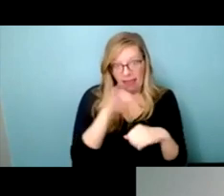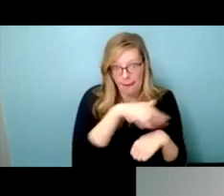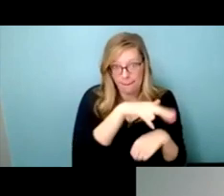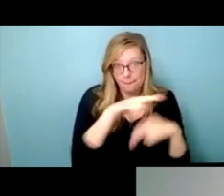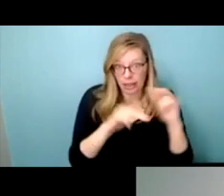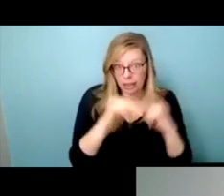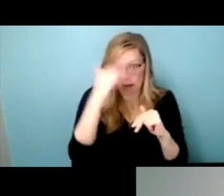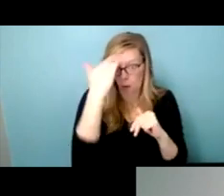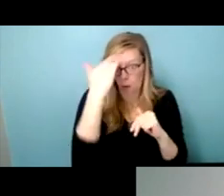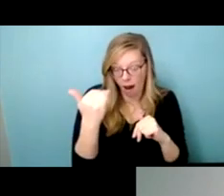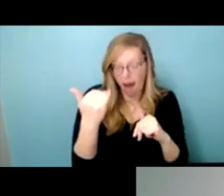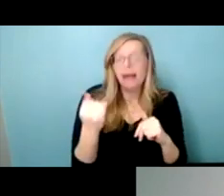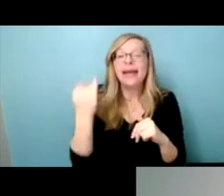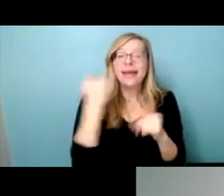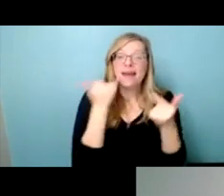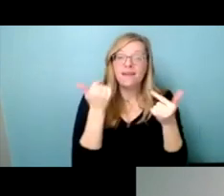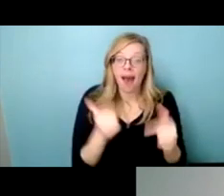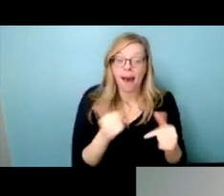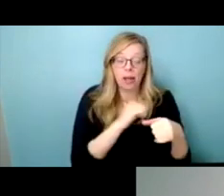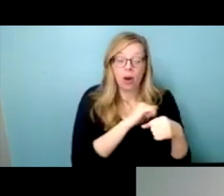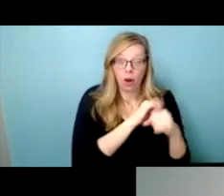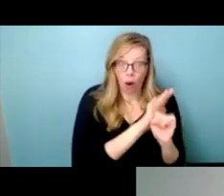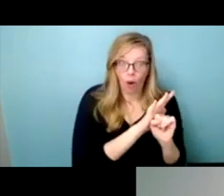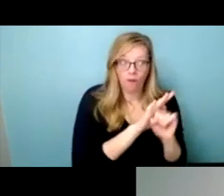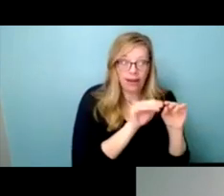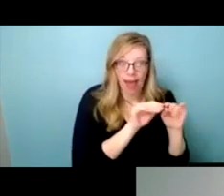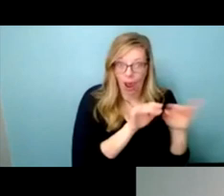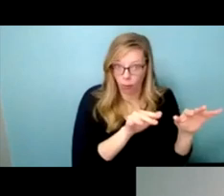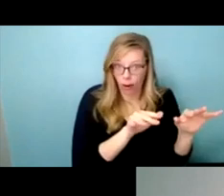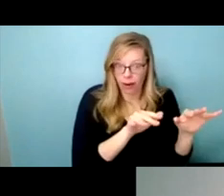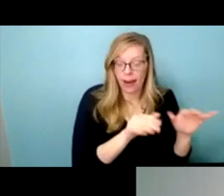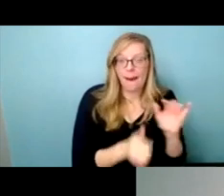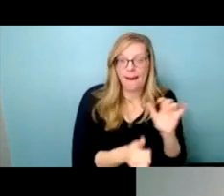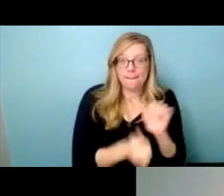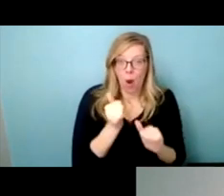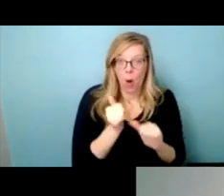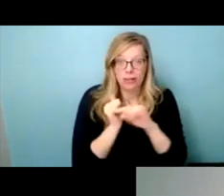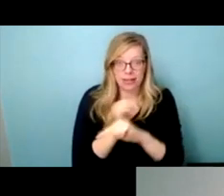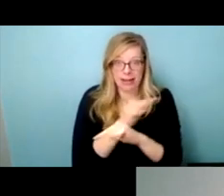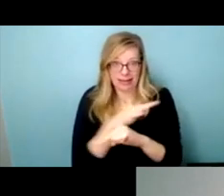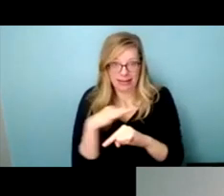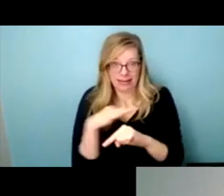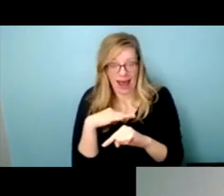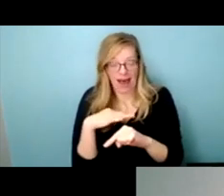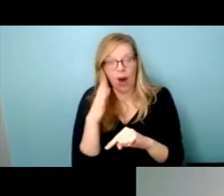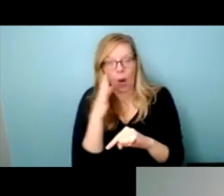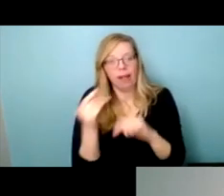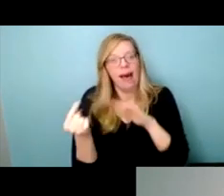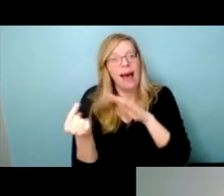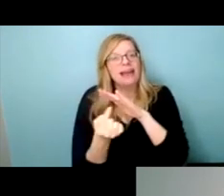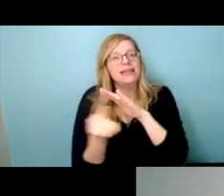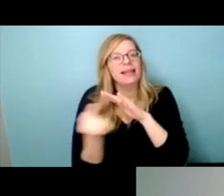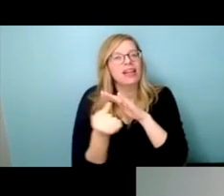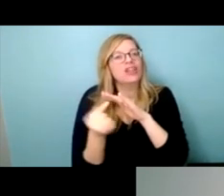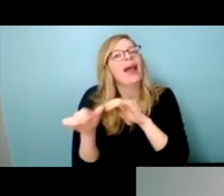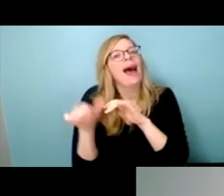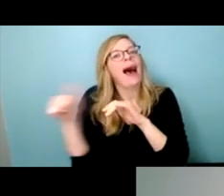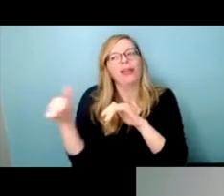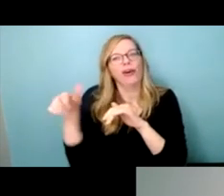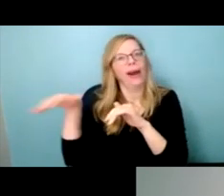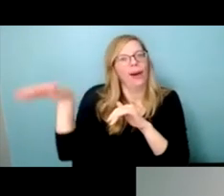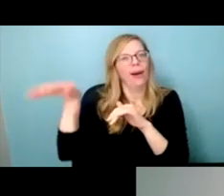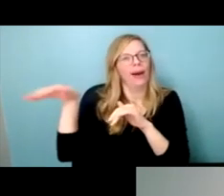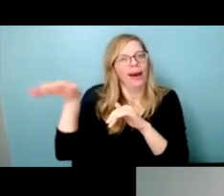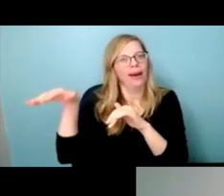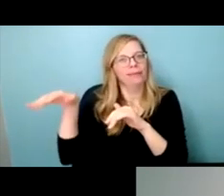when we have a COVID outbreak, the majority of the staff are put into isolation off-site, and we didn't have the